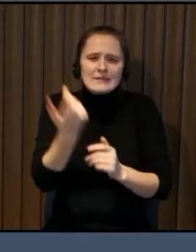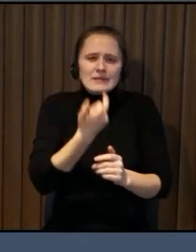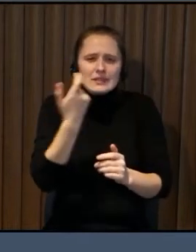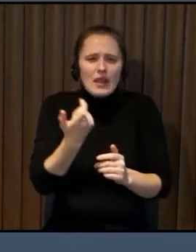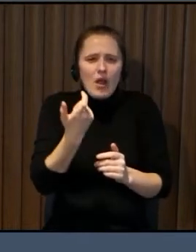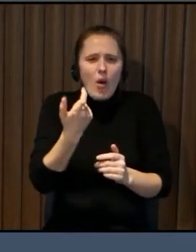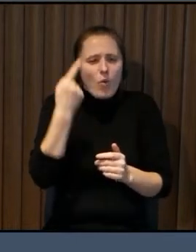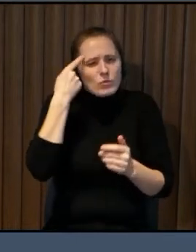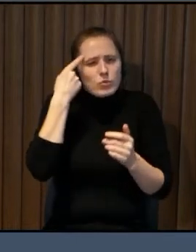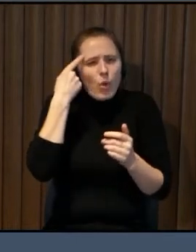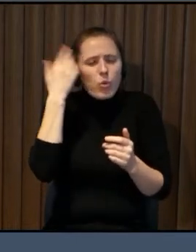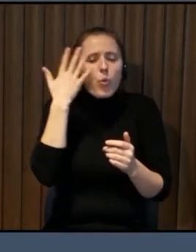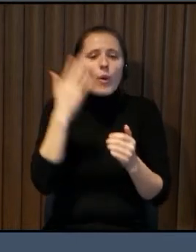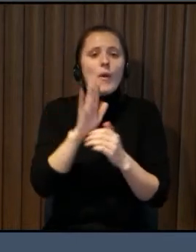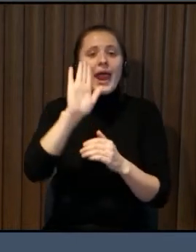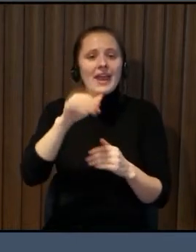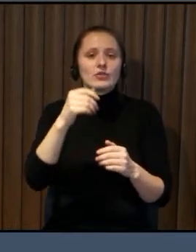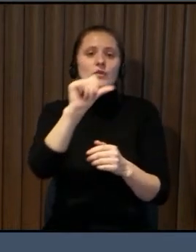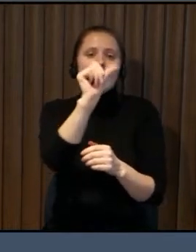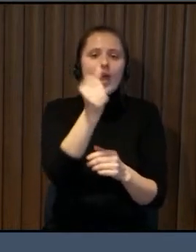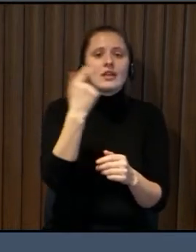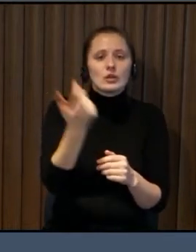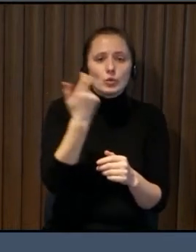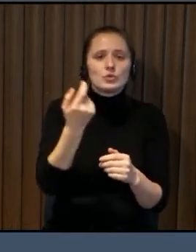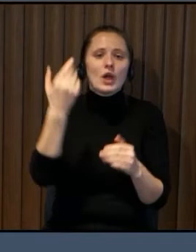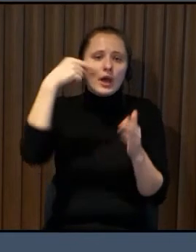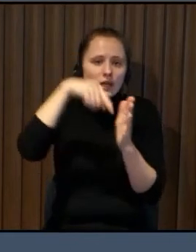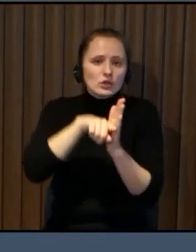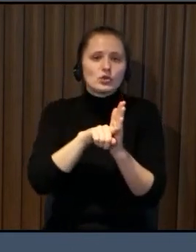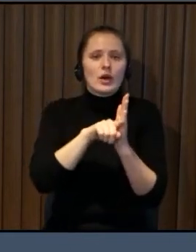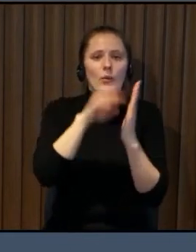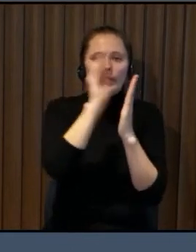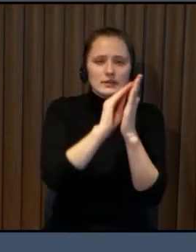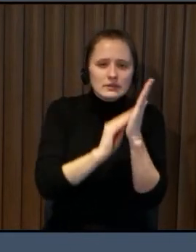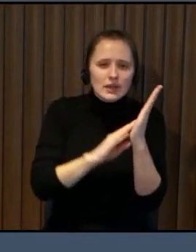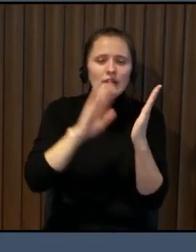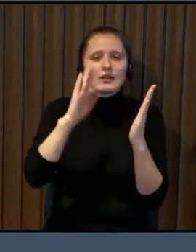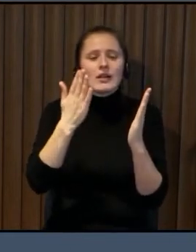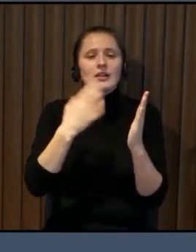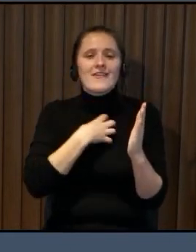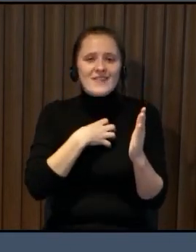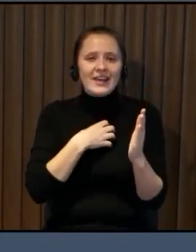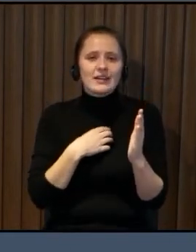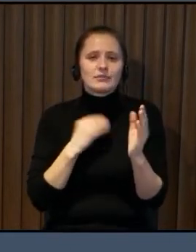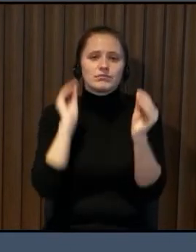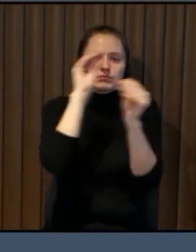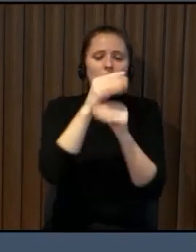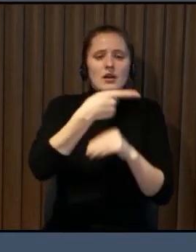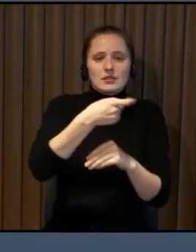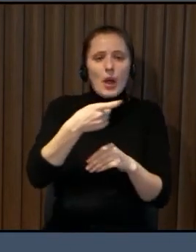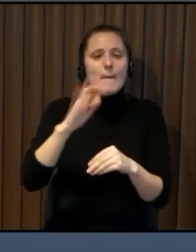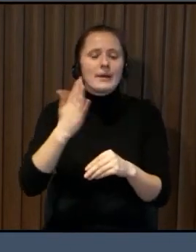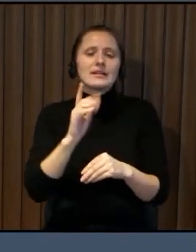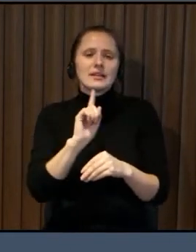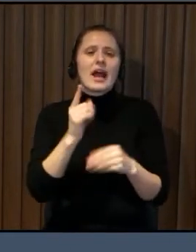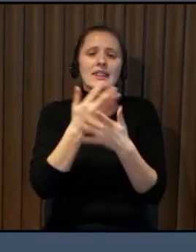to perceive the content of videos. So if you are creating a video and there is a specific content and you need